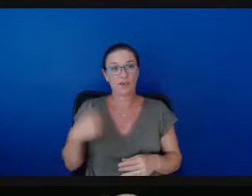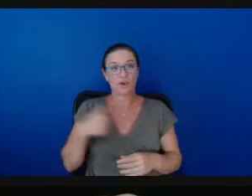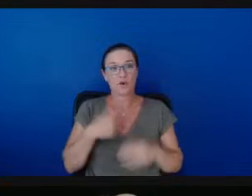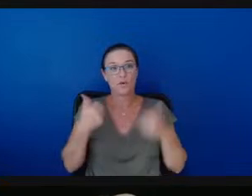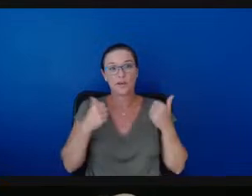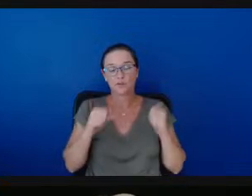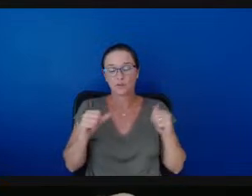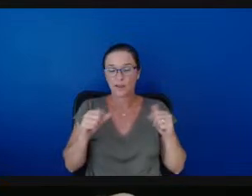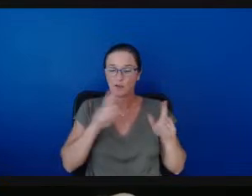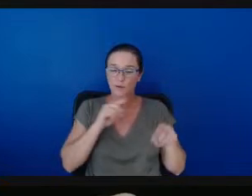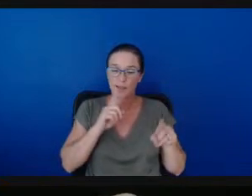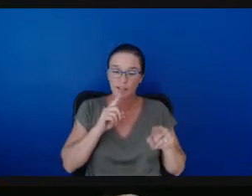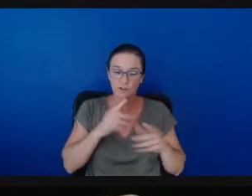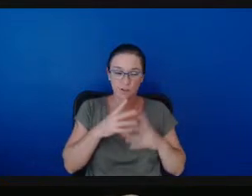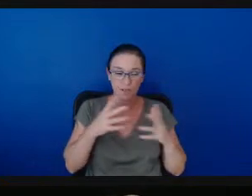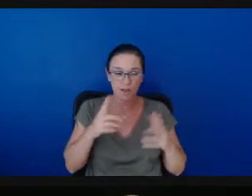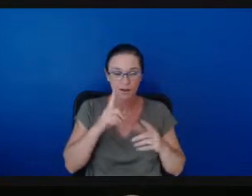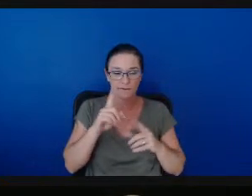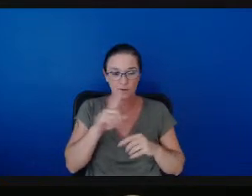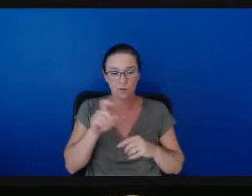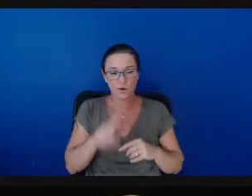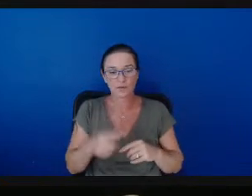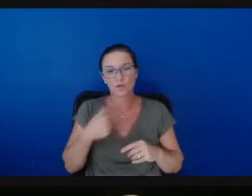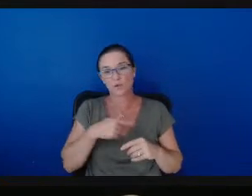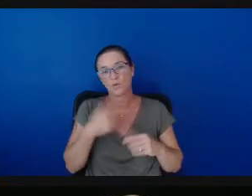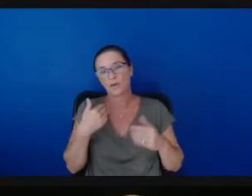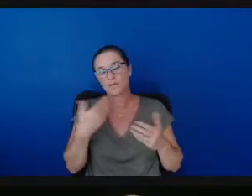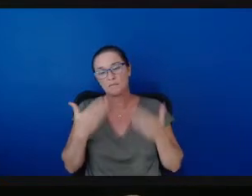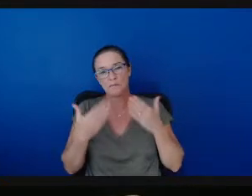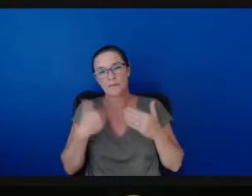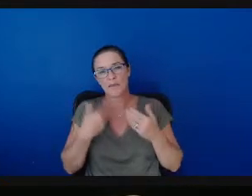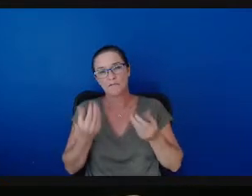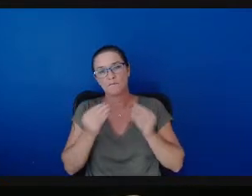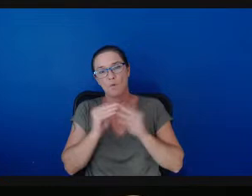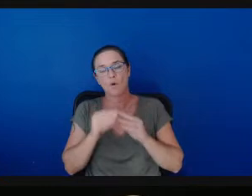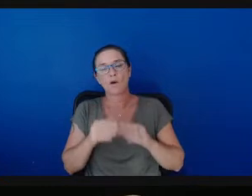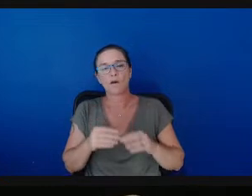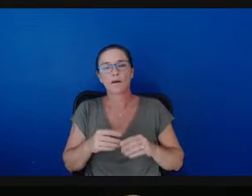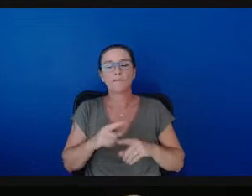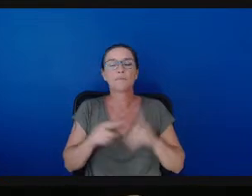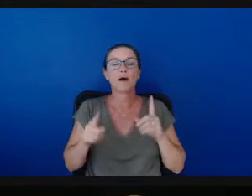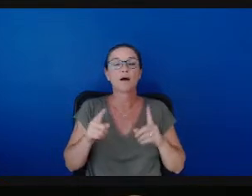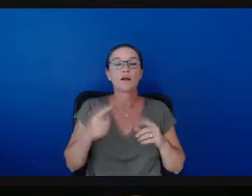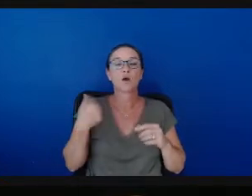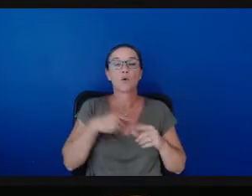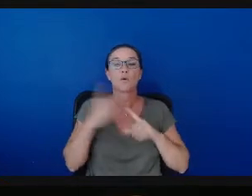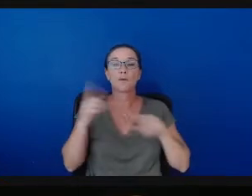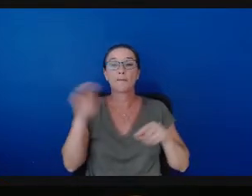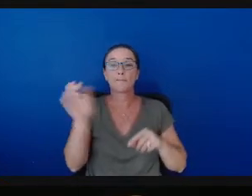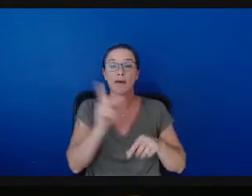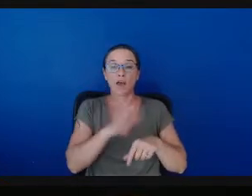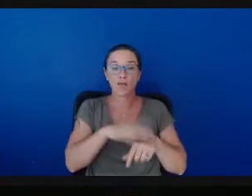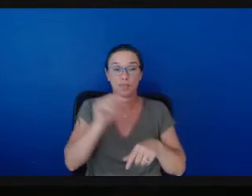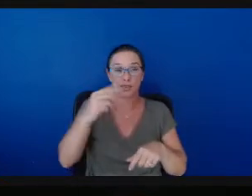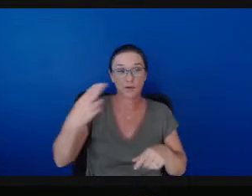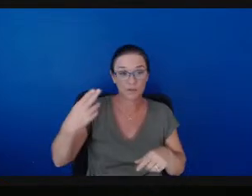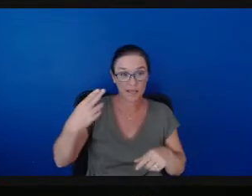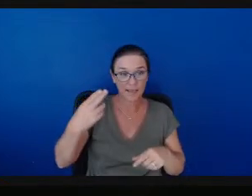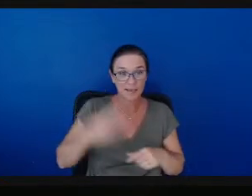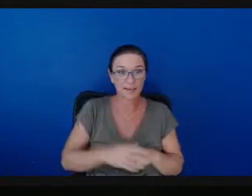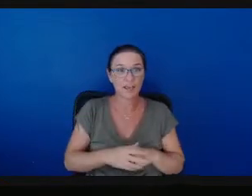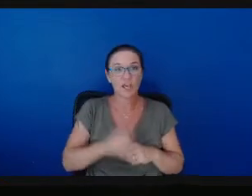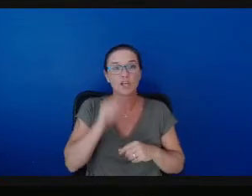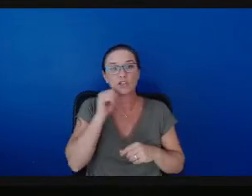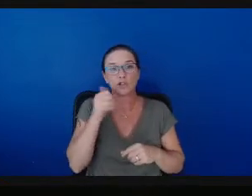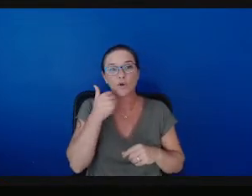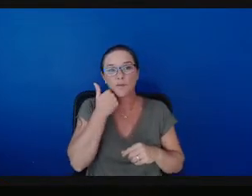the questions. I know there's probably more out there, but we'll be back on Thursday to try again on those front. And guys, don't be shy about